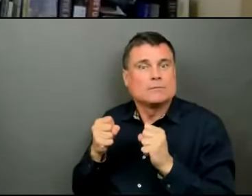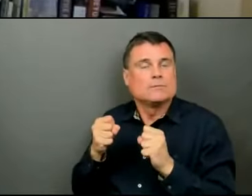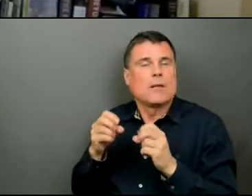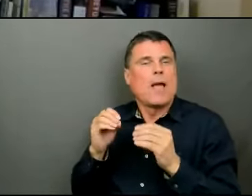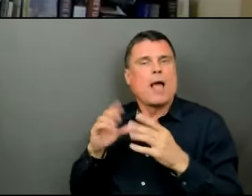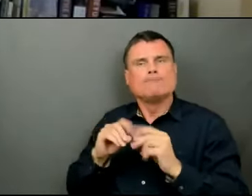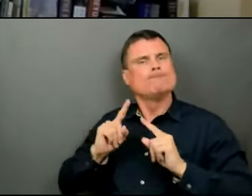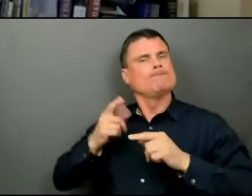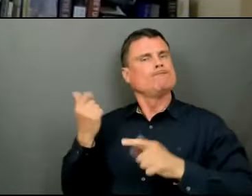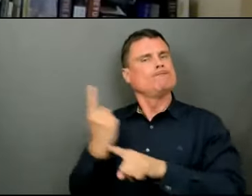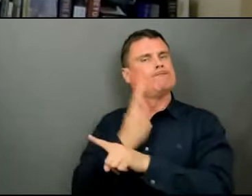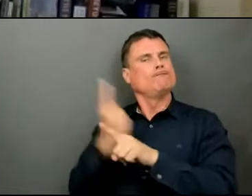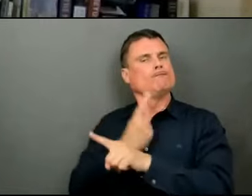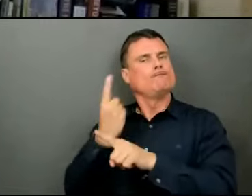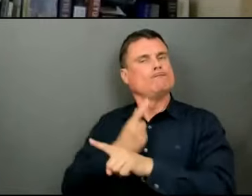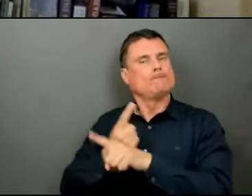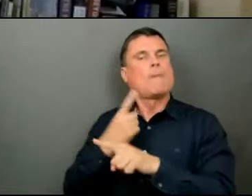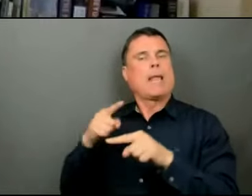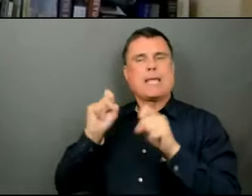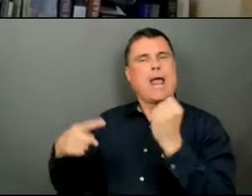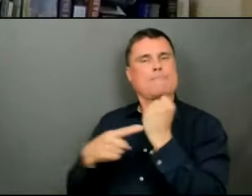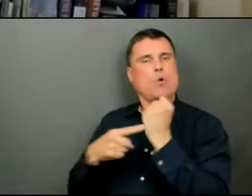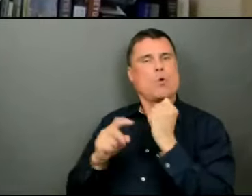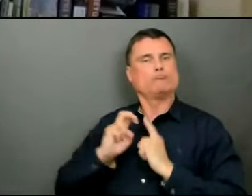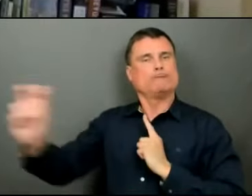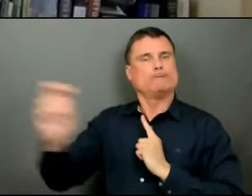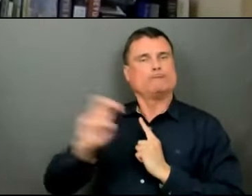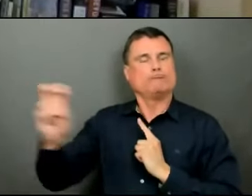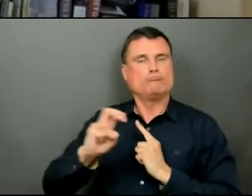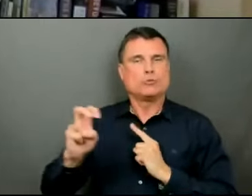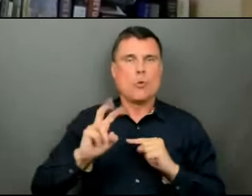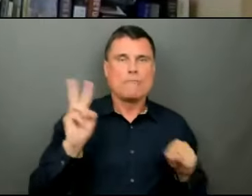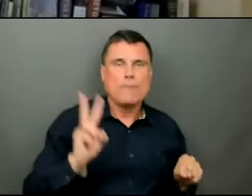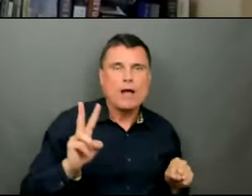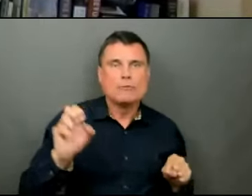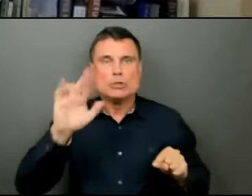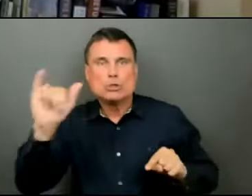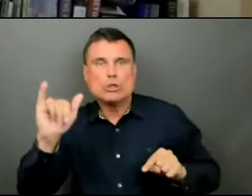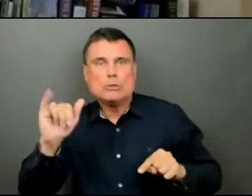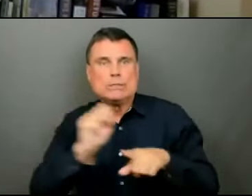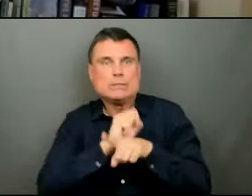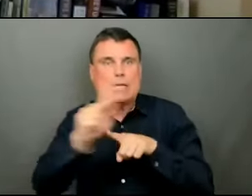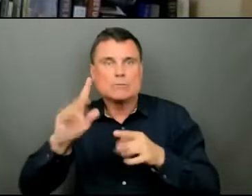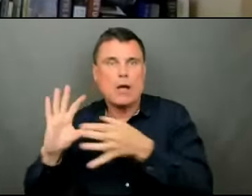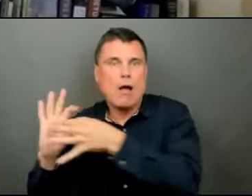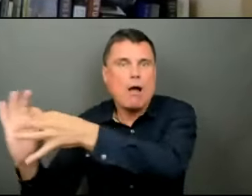transit. So here in Vancouver, the Broadway subway will help thousands more people